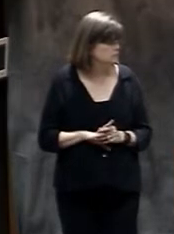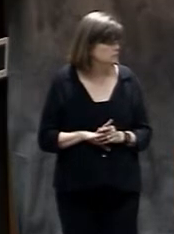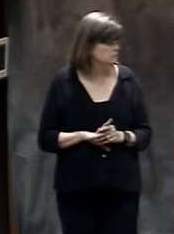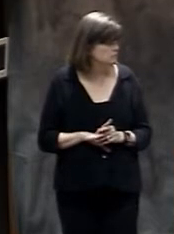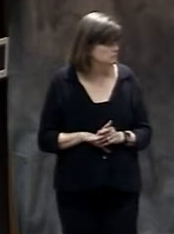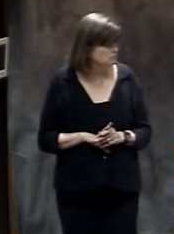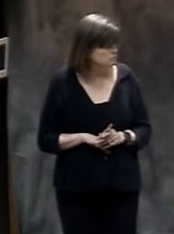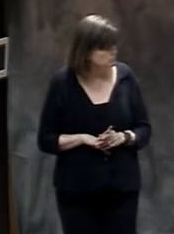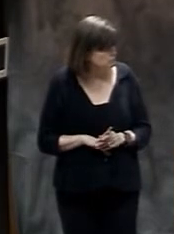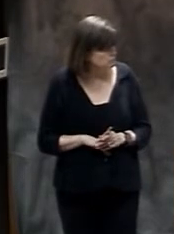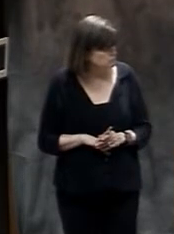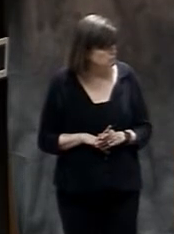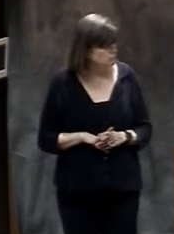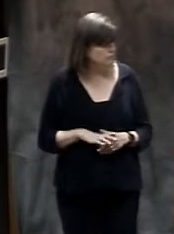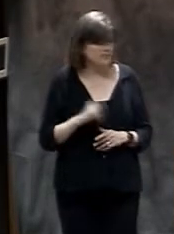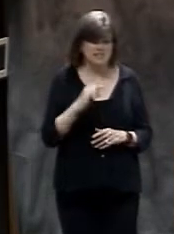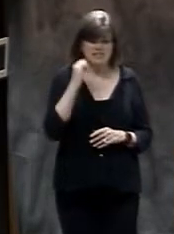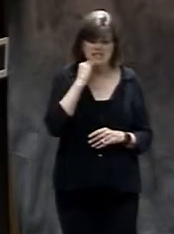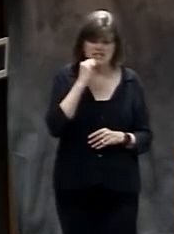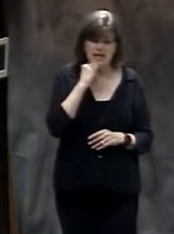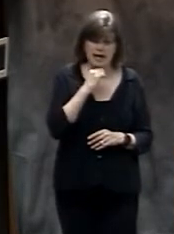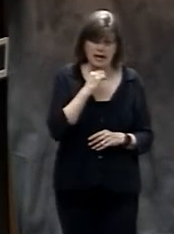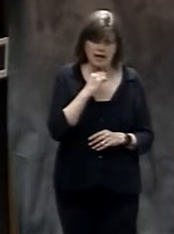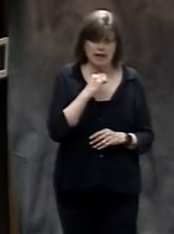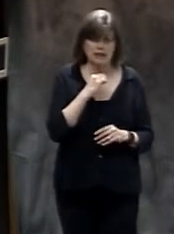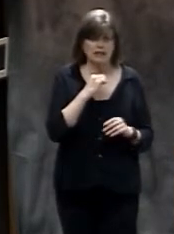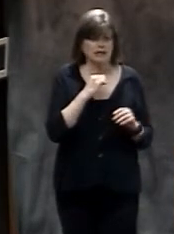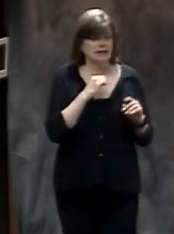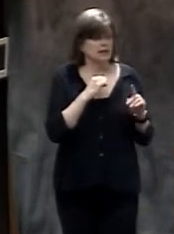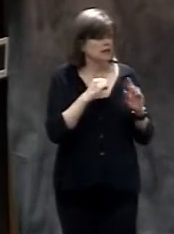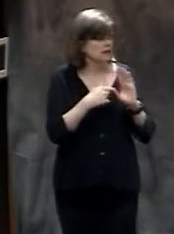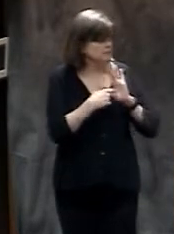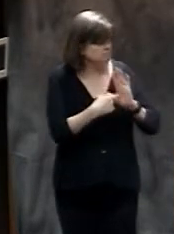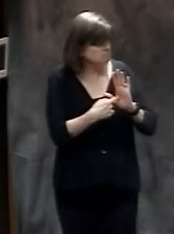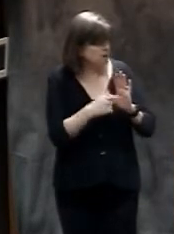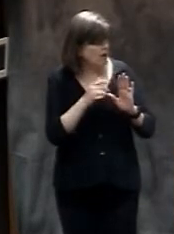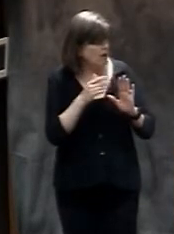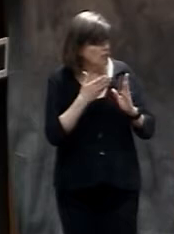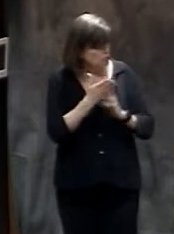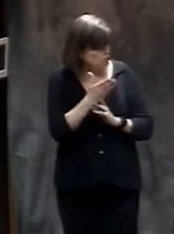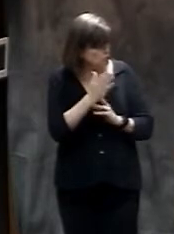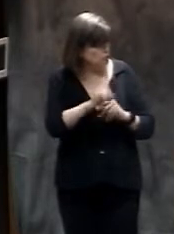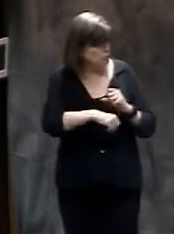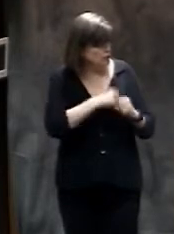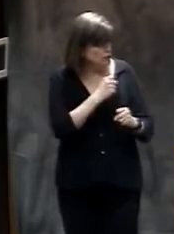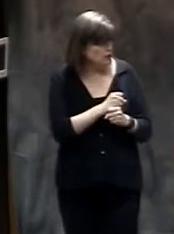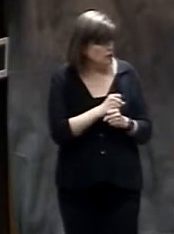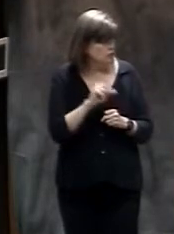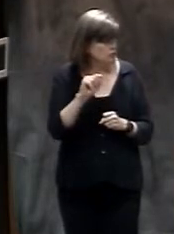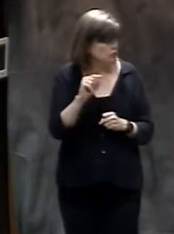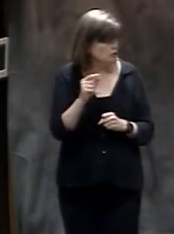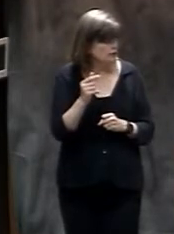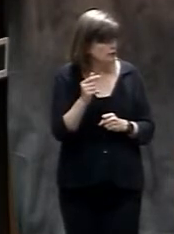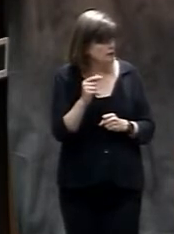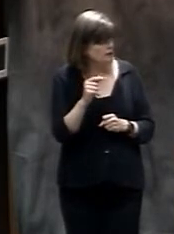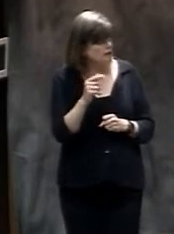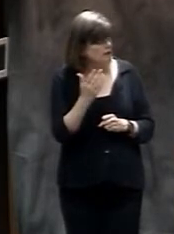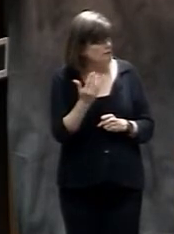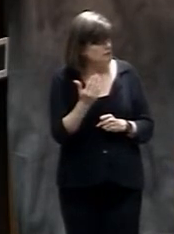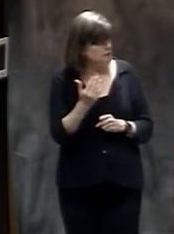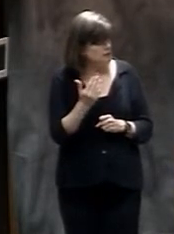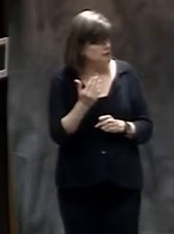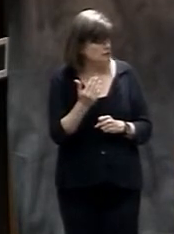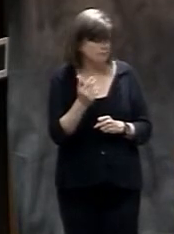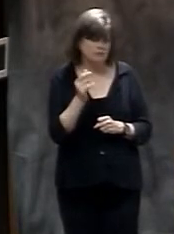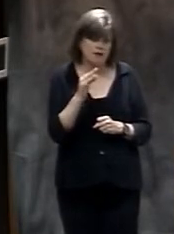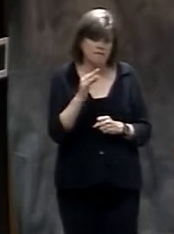it's a daily animation through the year 2015 of adult Aedes aegypti populations in the United States. And you really